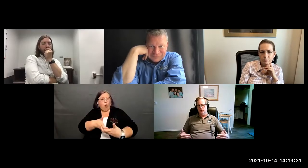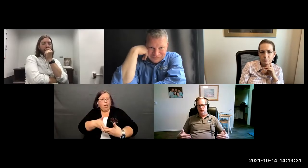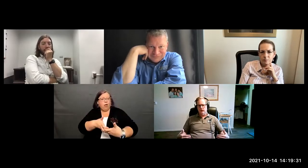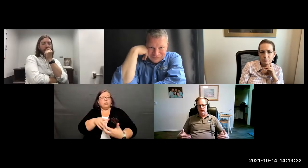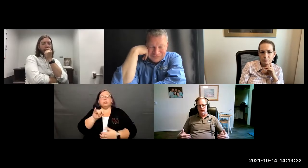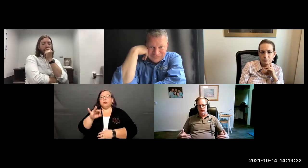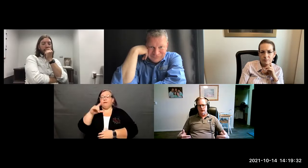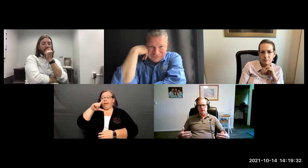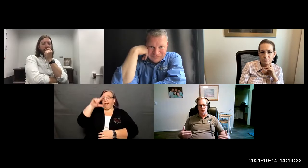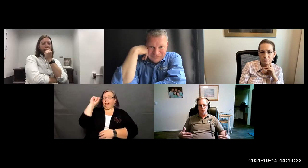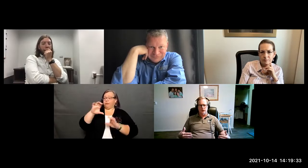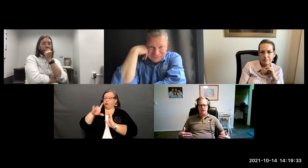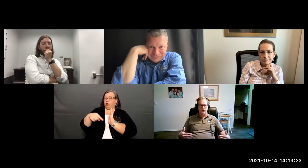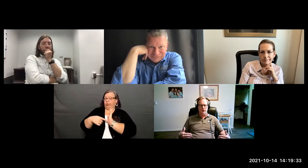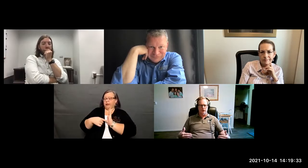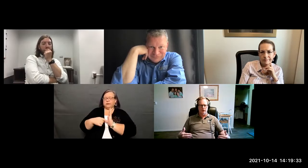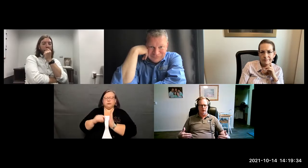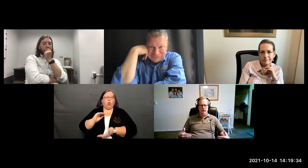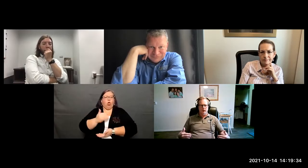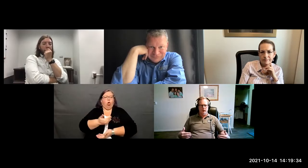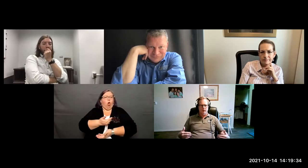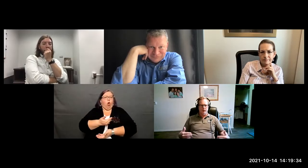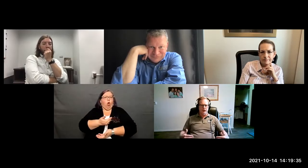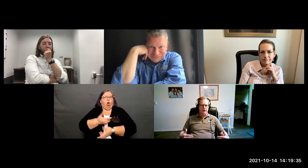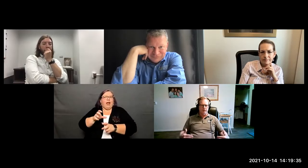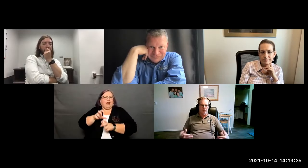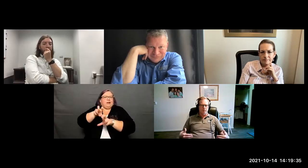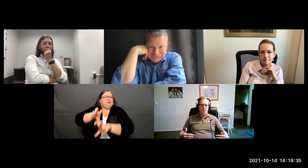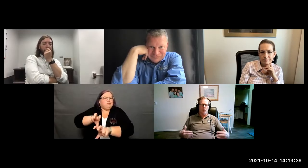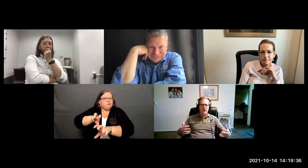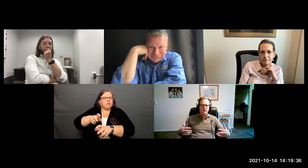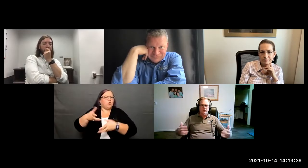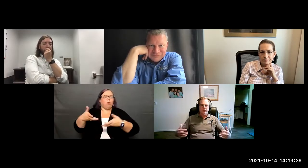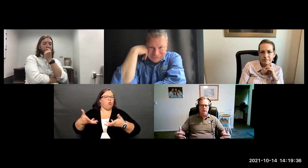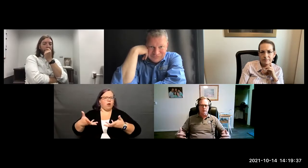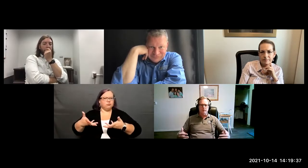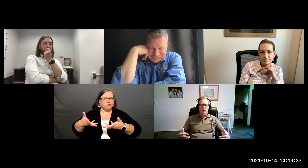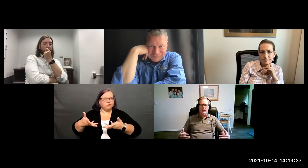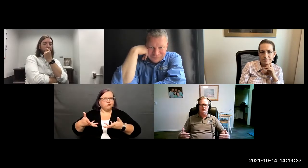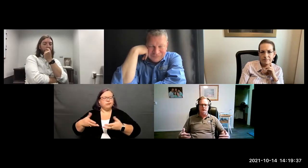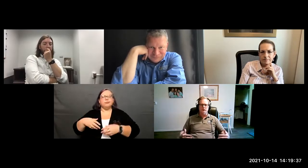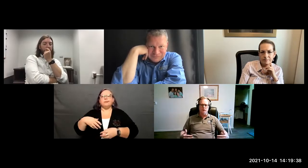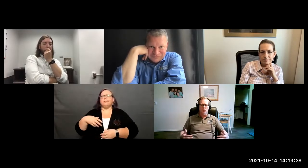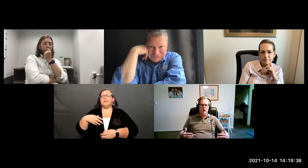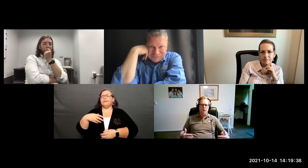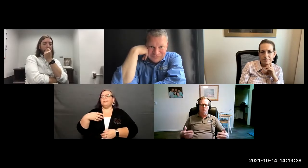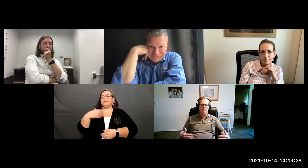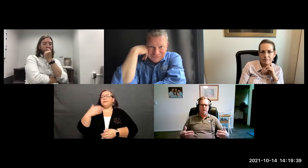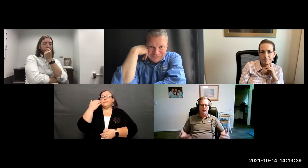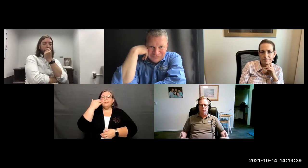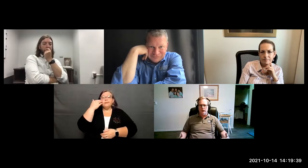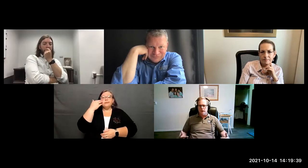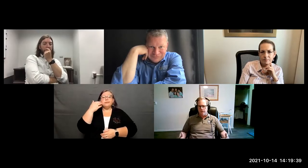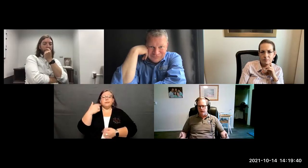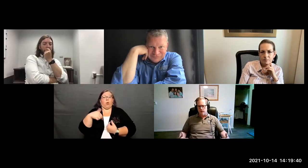of its interest in being possibly the first people asked to perform